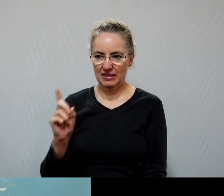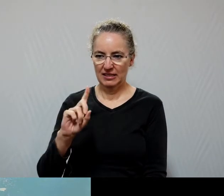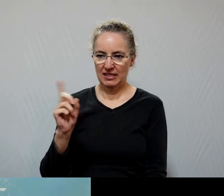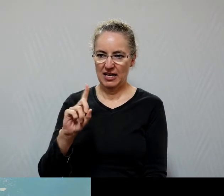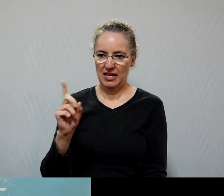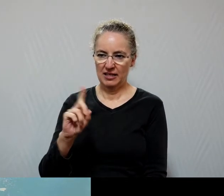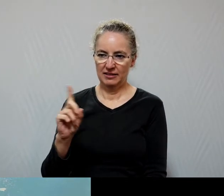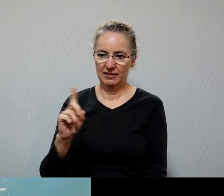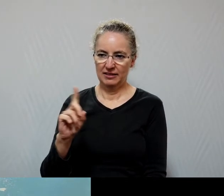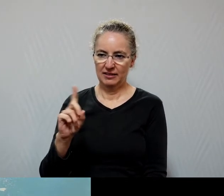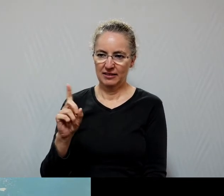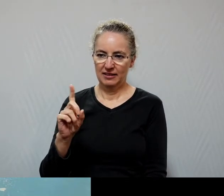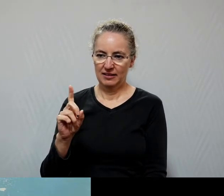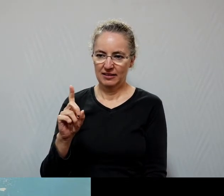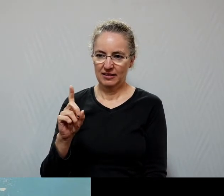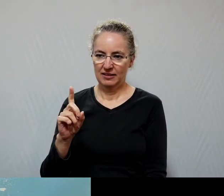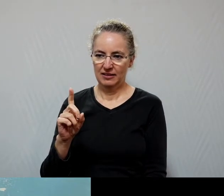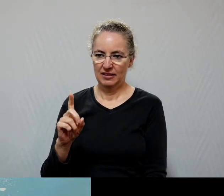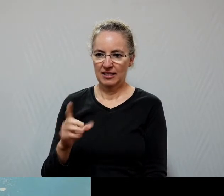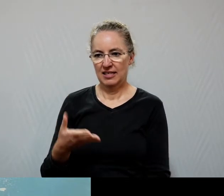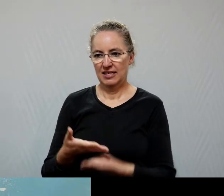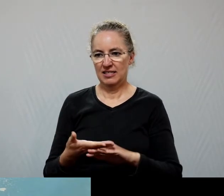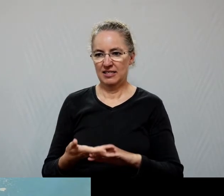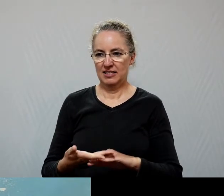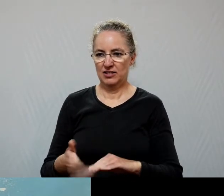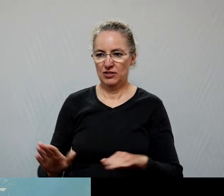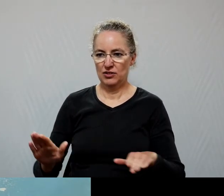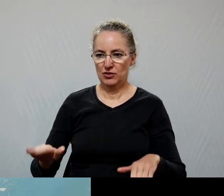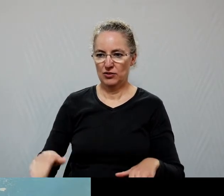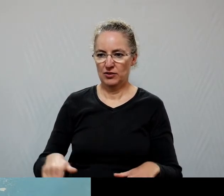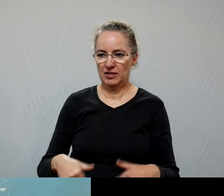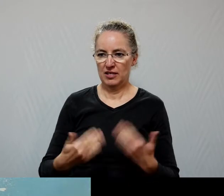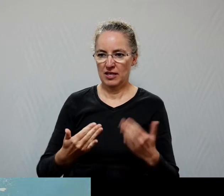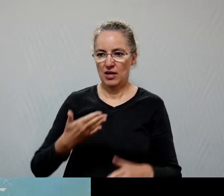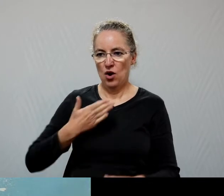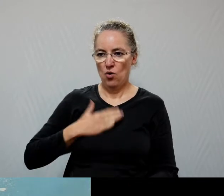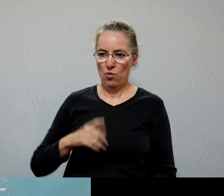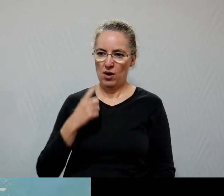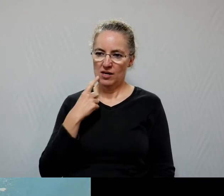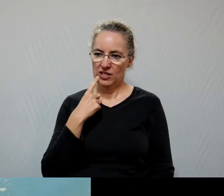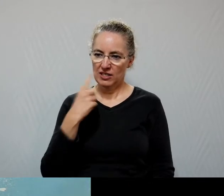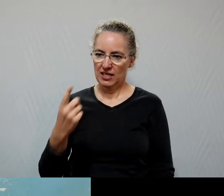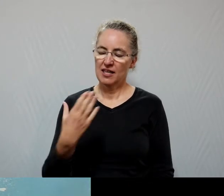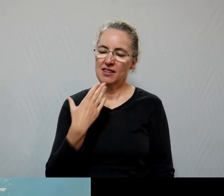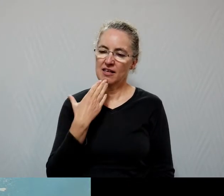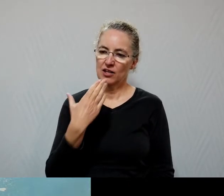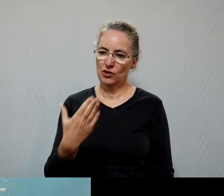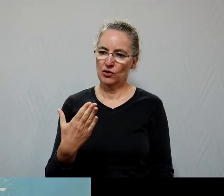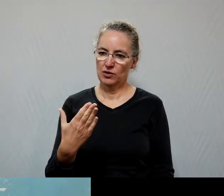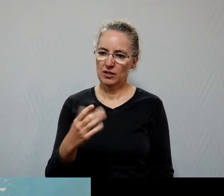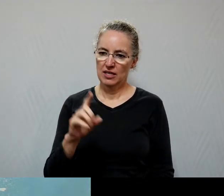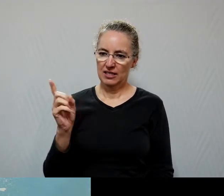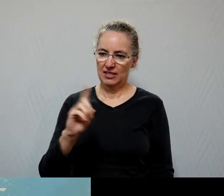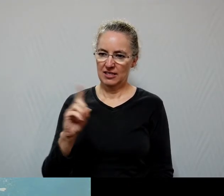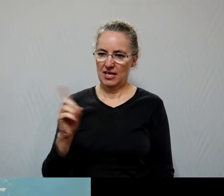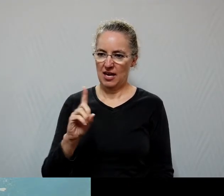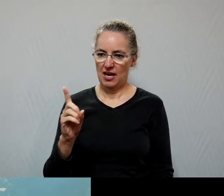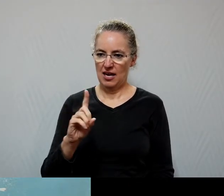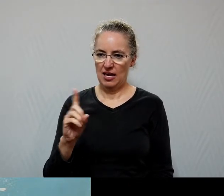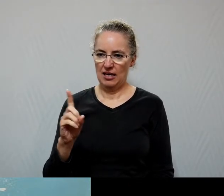Today is a brand new day and I wanna say thank you.